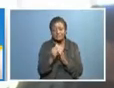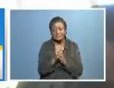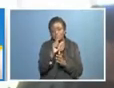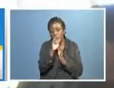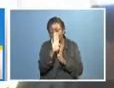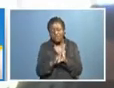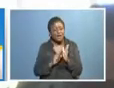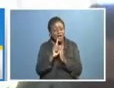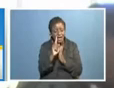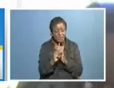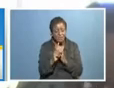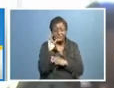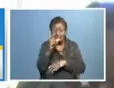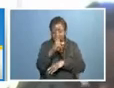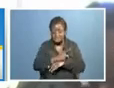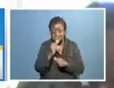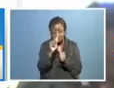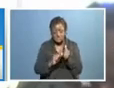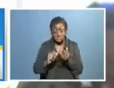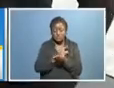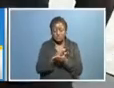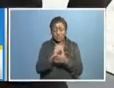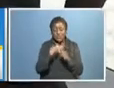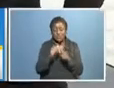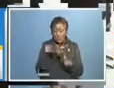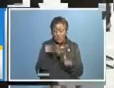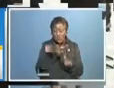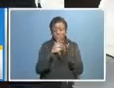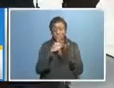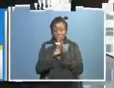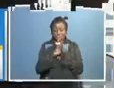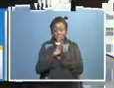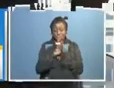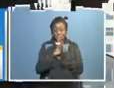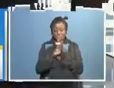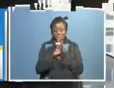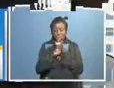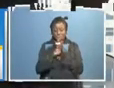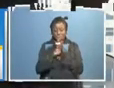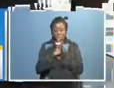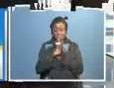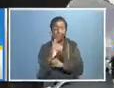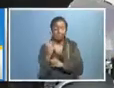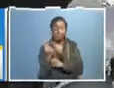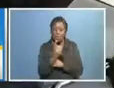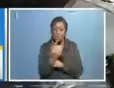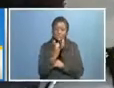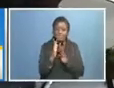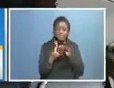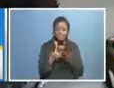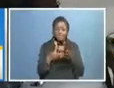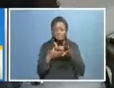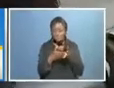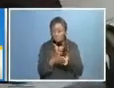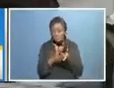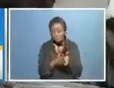When we change shift, we change shift right there. We always the yachts, they come in and nobody's